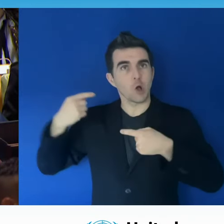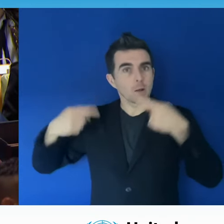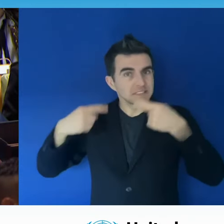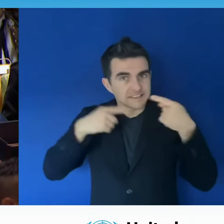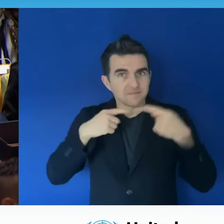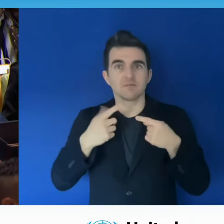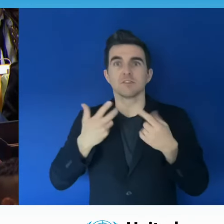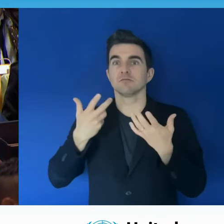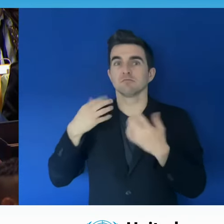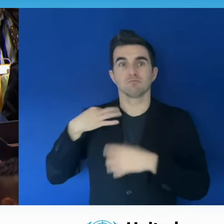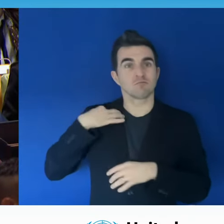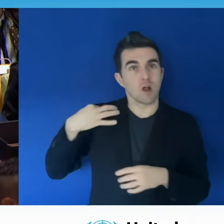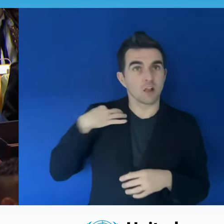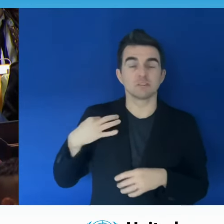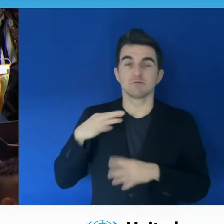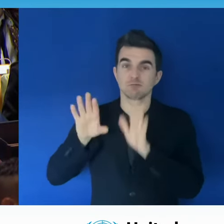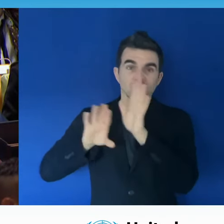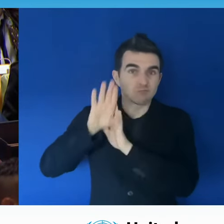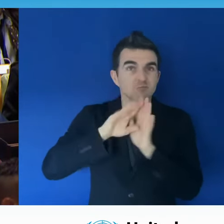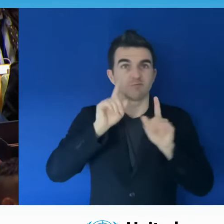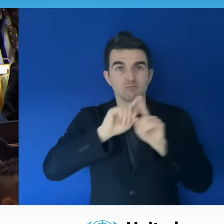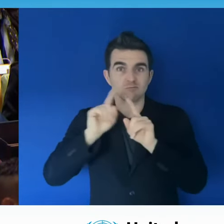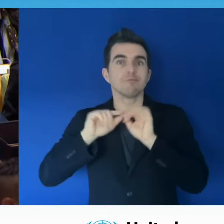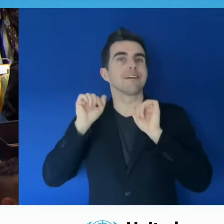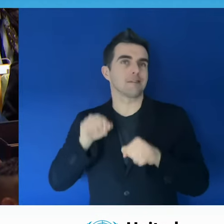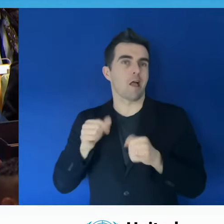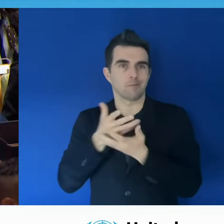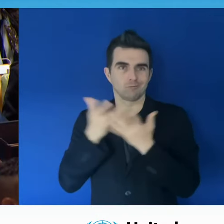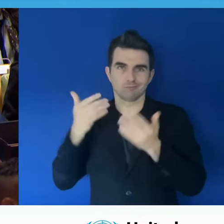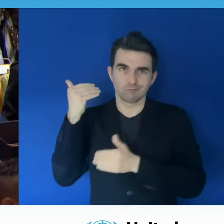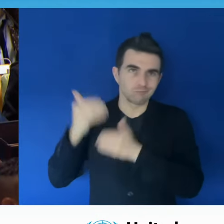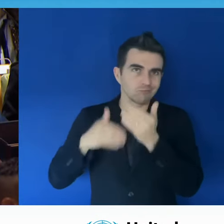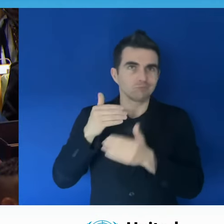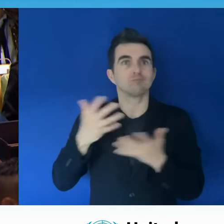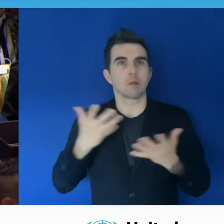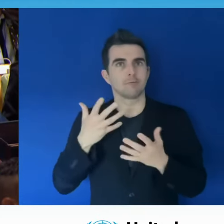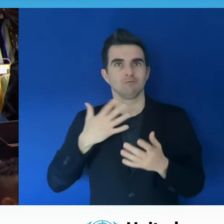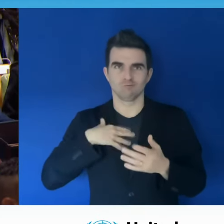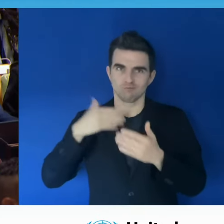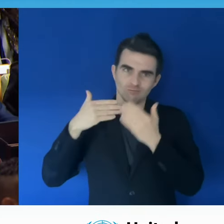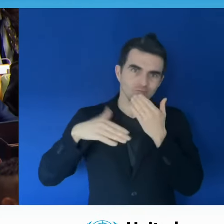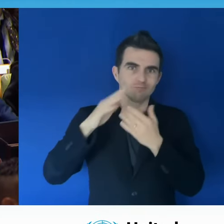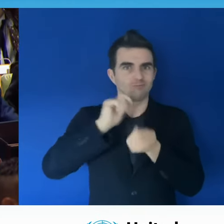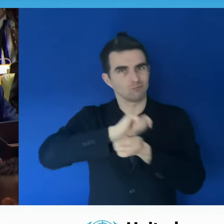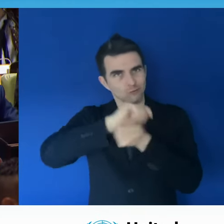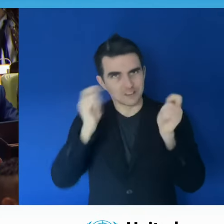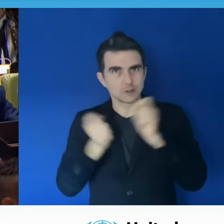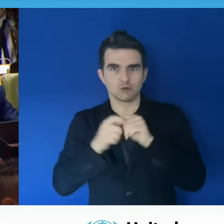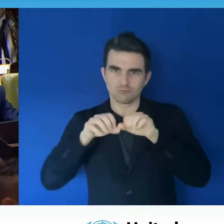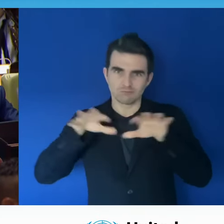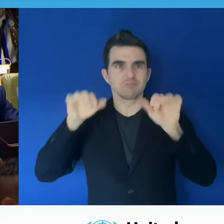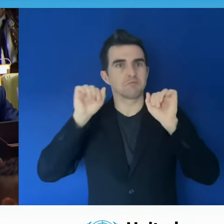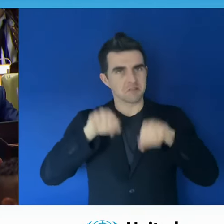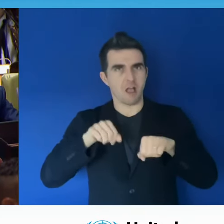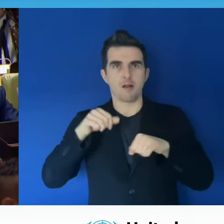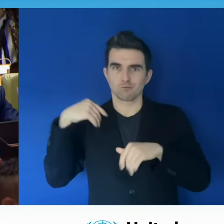of driving progress and innovation for a better tomorrow. Thank you.